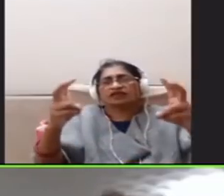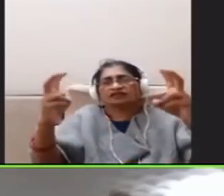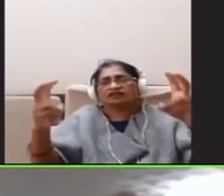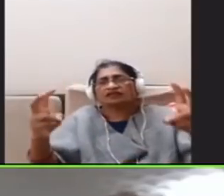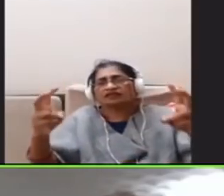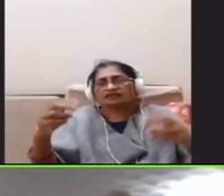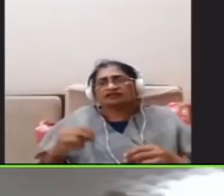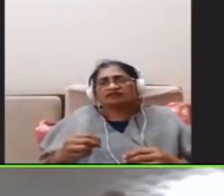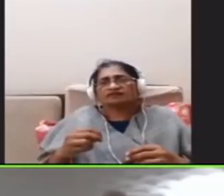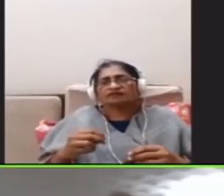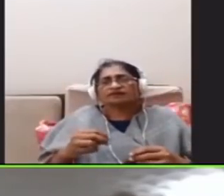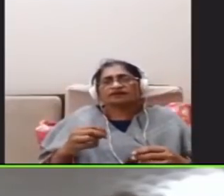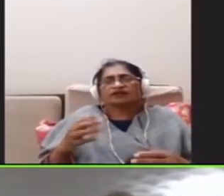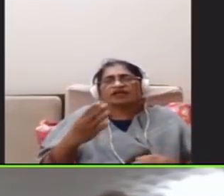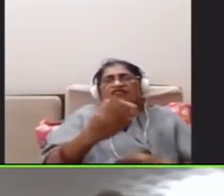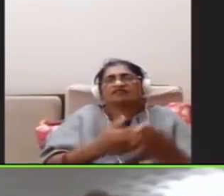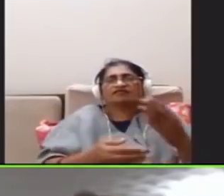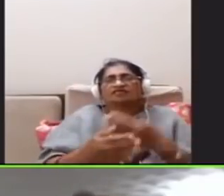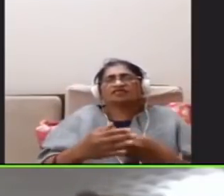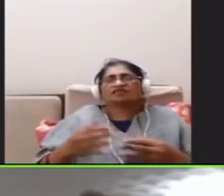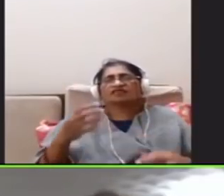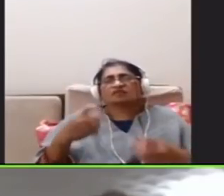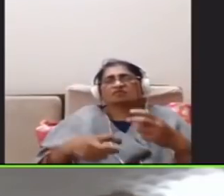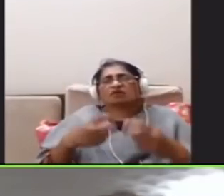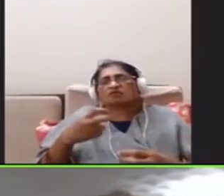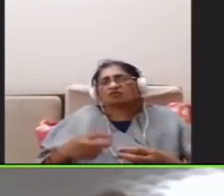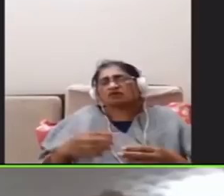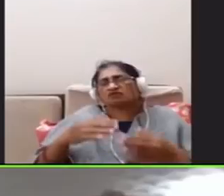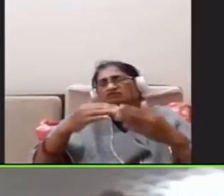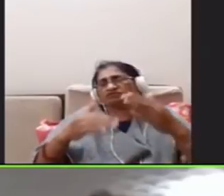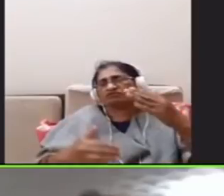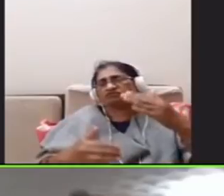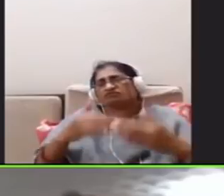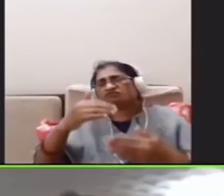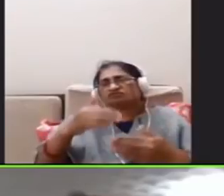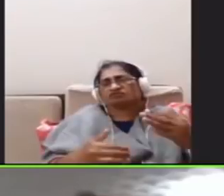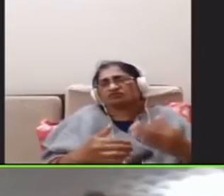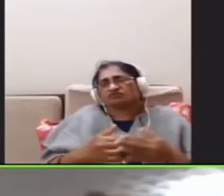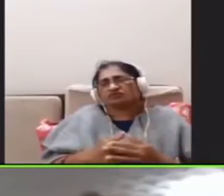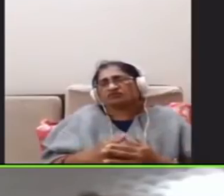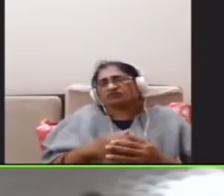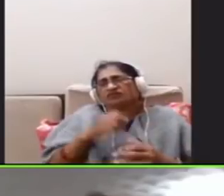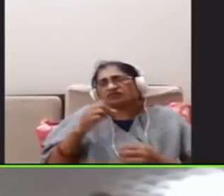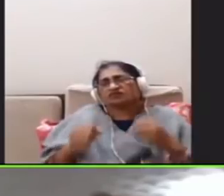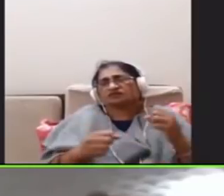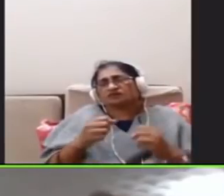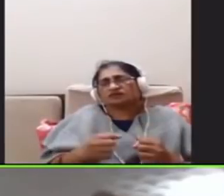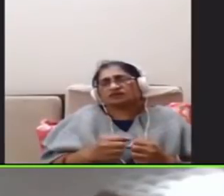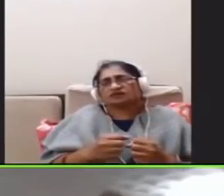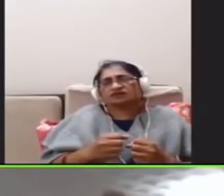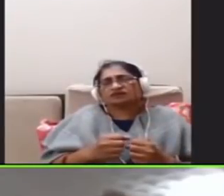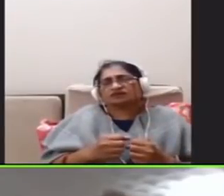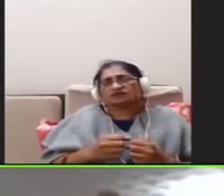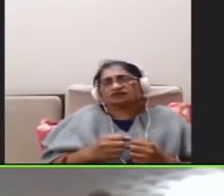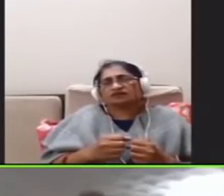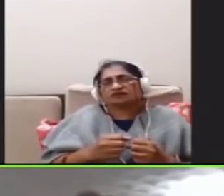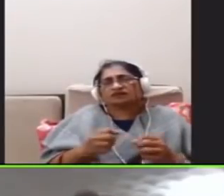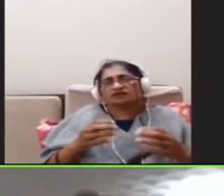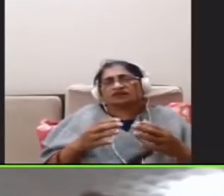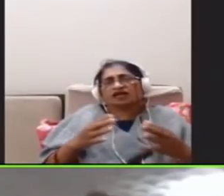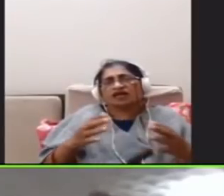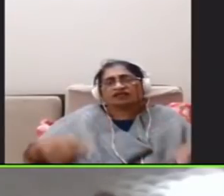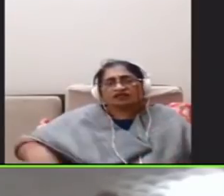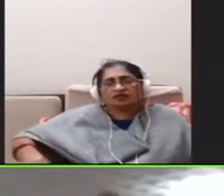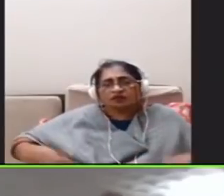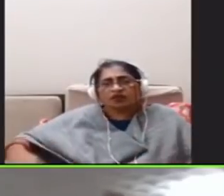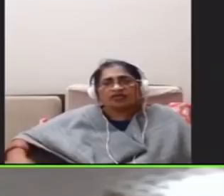there's a physical barrier. So whether that's equipment. So in sport, with it, you need a racing chair or a running